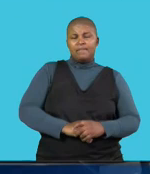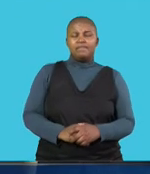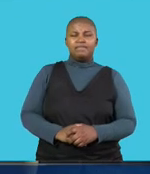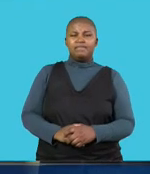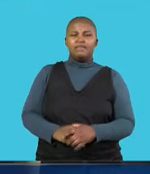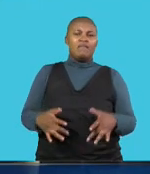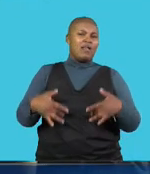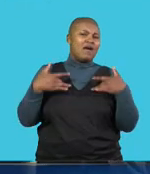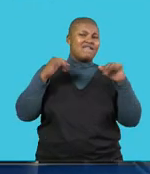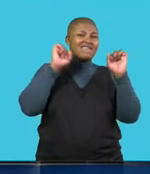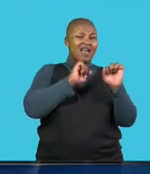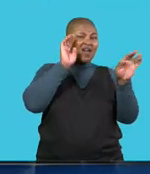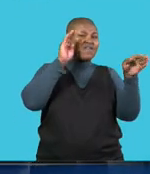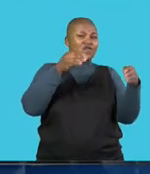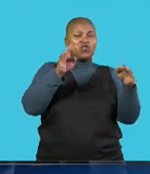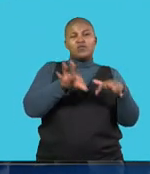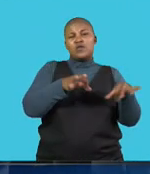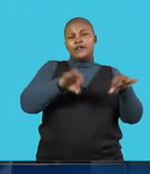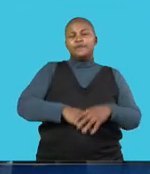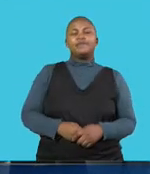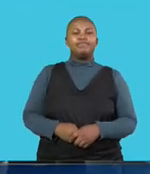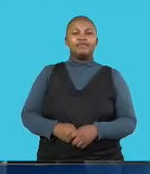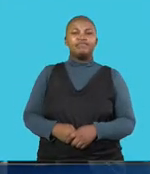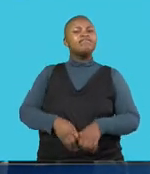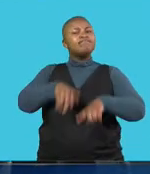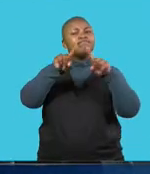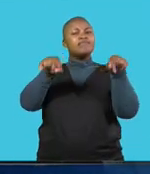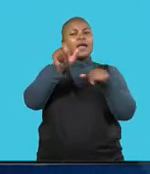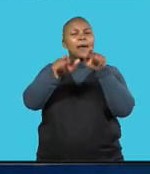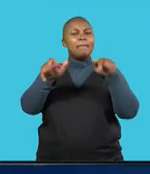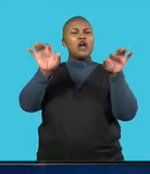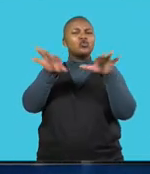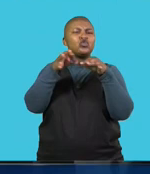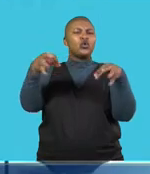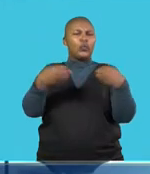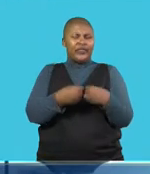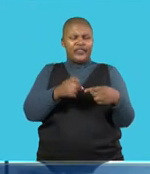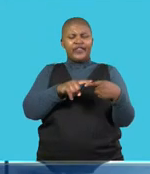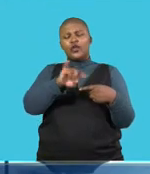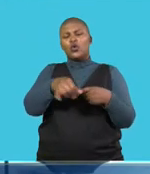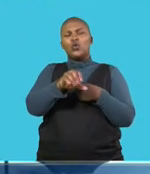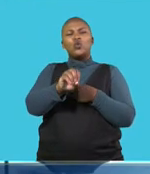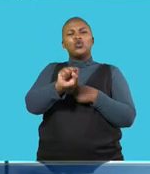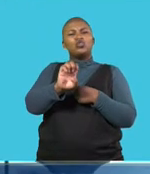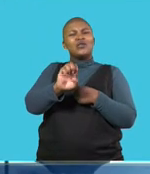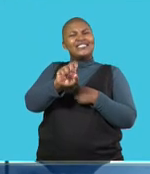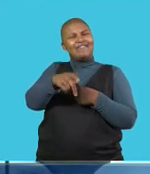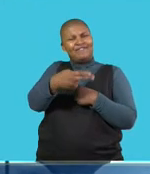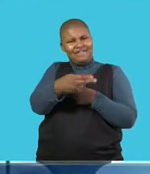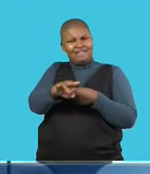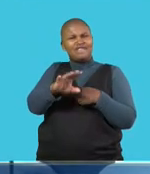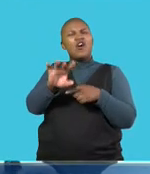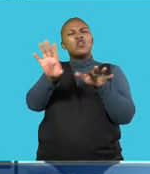ebephila ingoma. UZahara ke wacula nabaculi abaningi kakhulu kubalwa nobaba uJoseph Shabalala umshingi weLady Smith Black